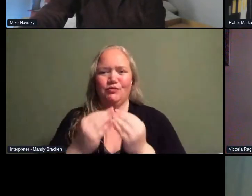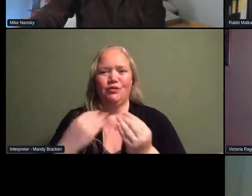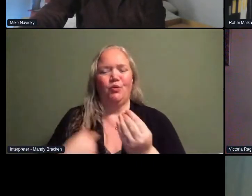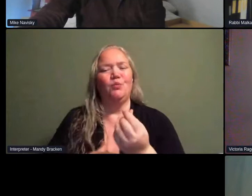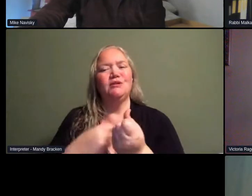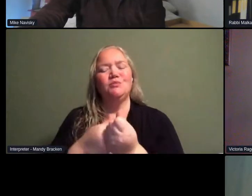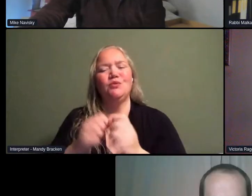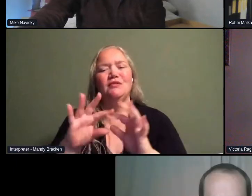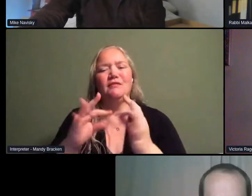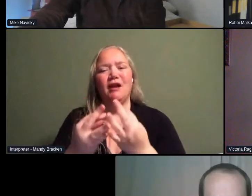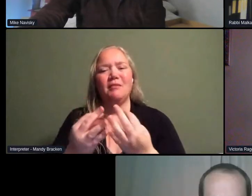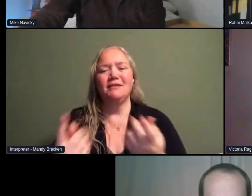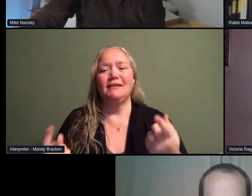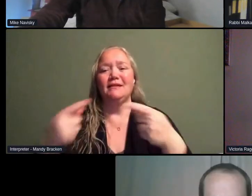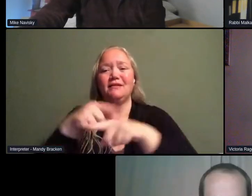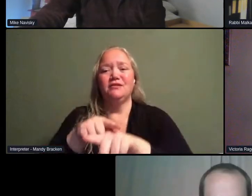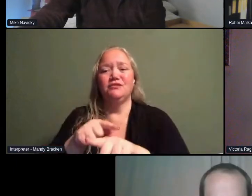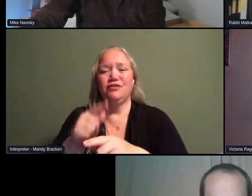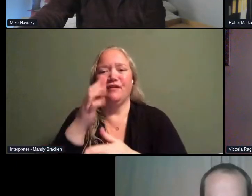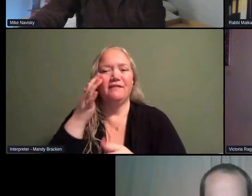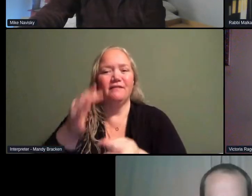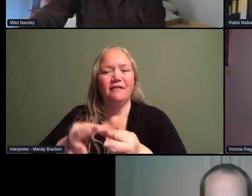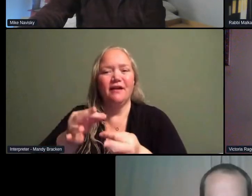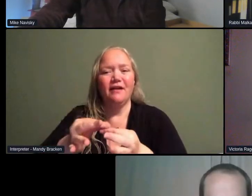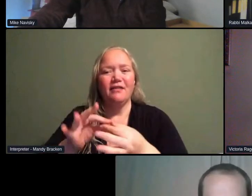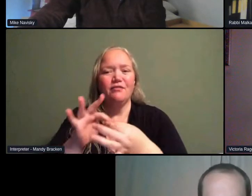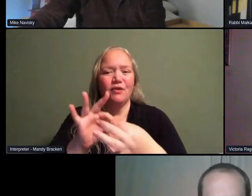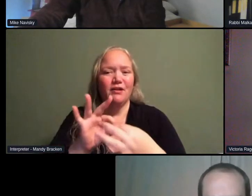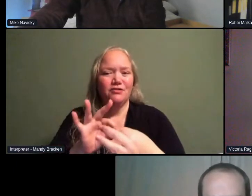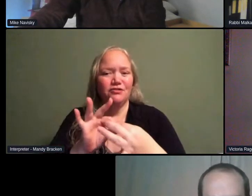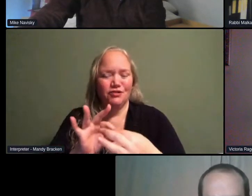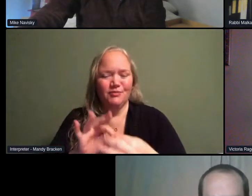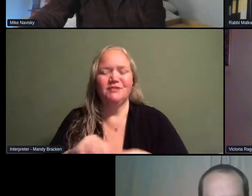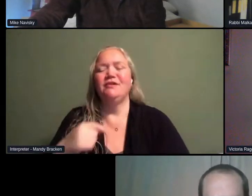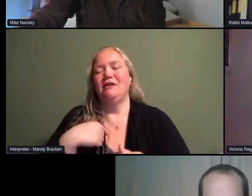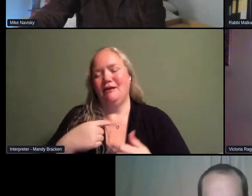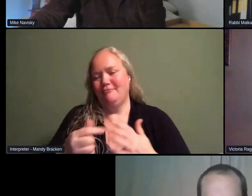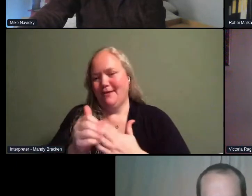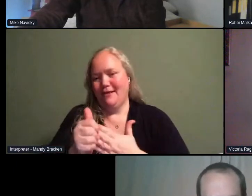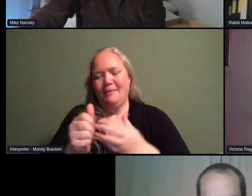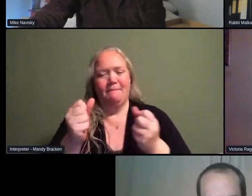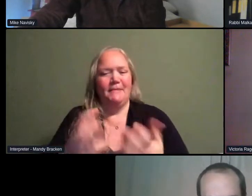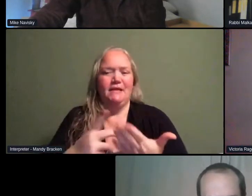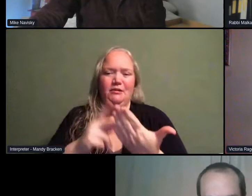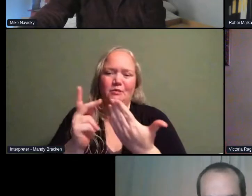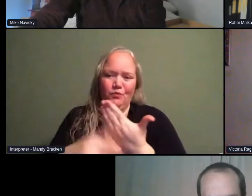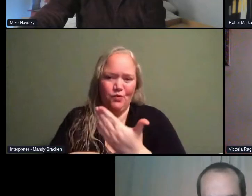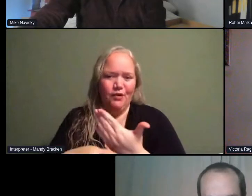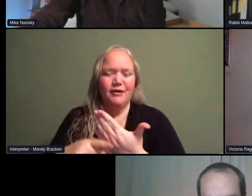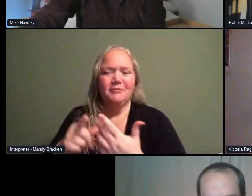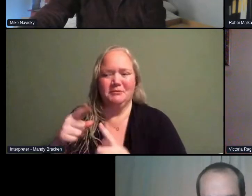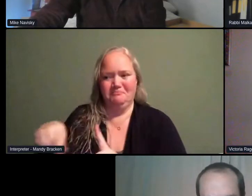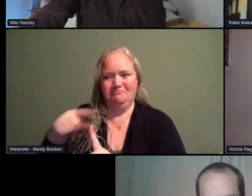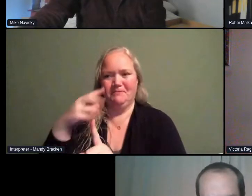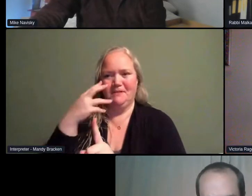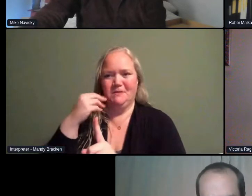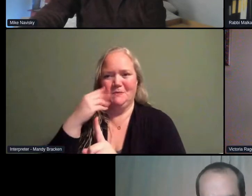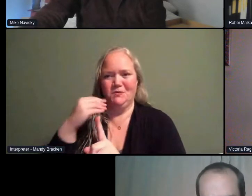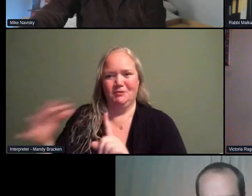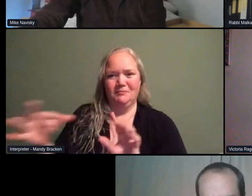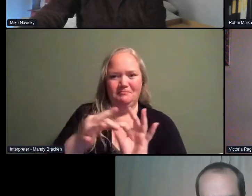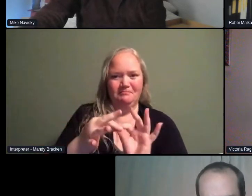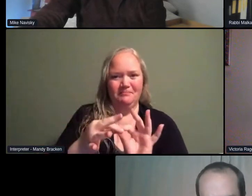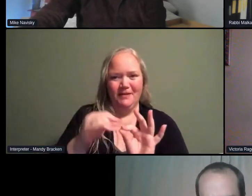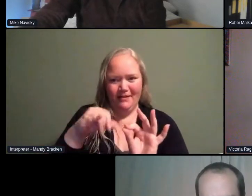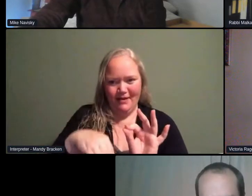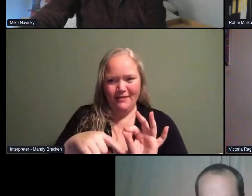of workshops and programming locally for people in interfaith families and relationships. And I also provide trainings